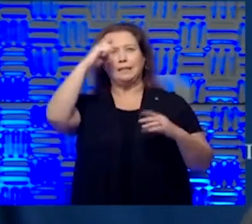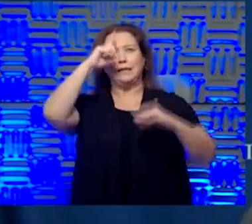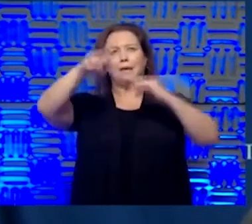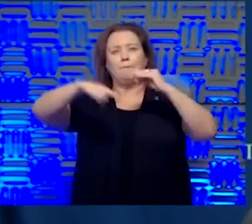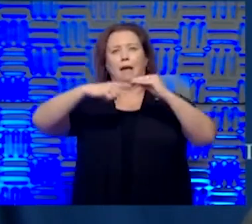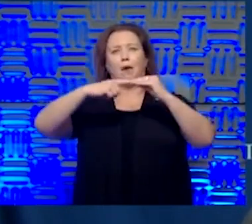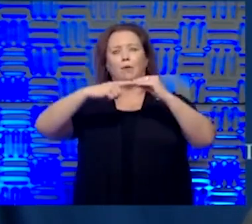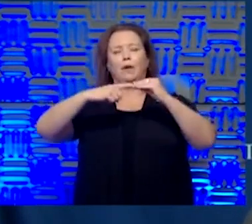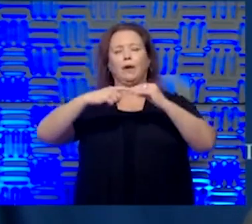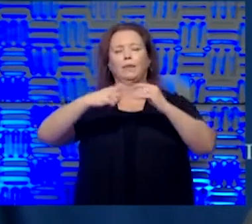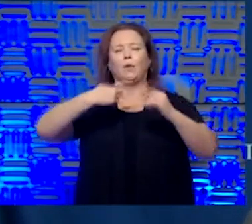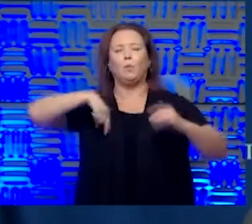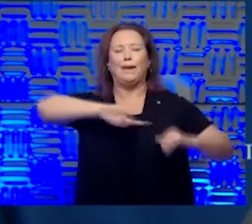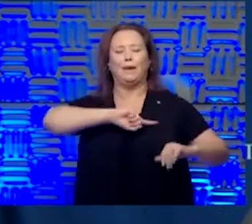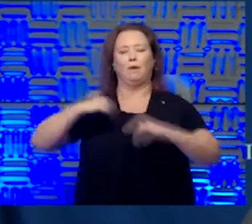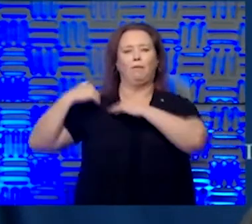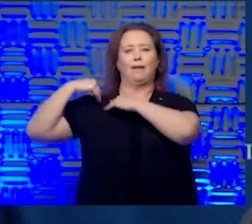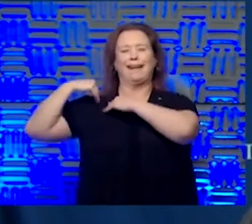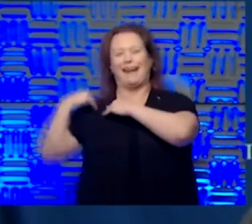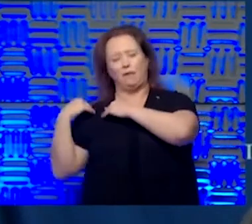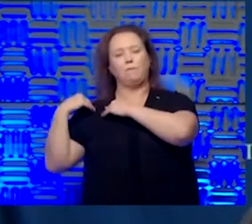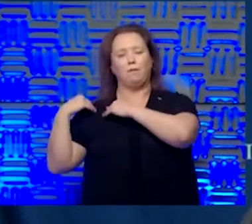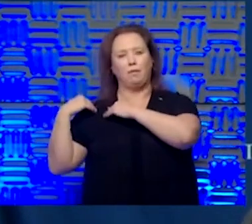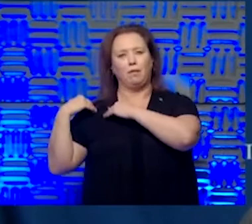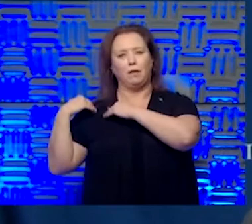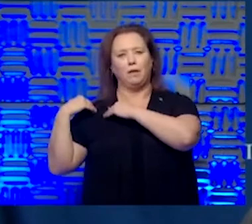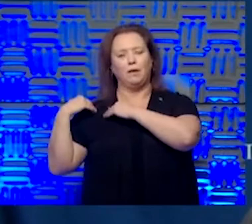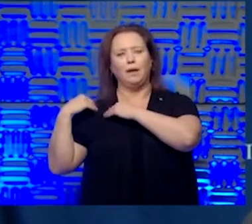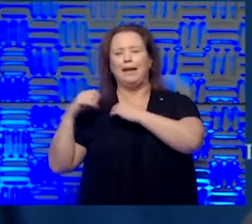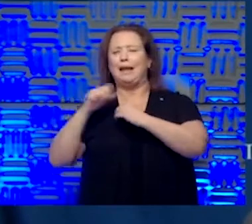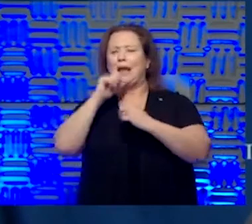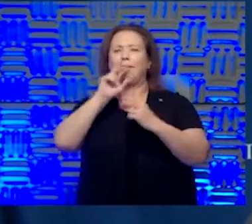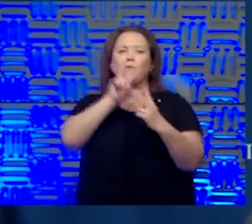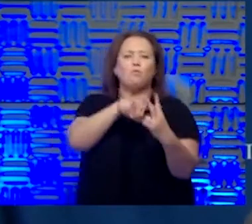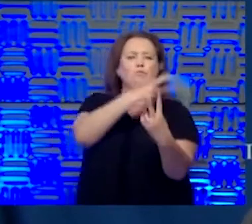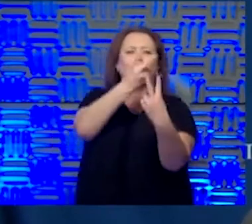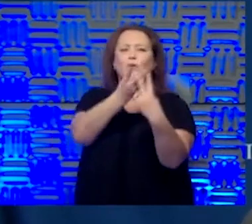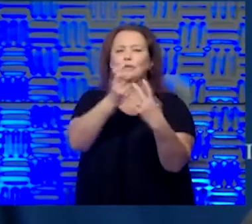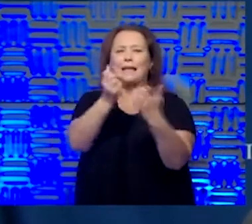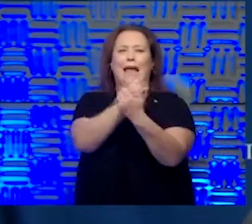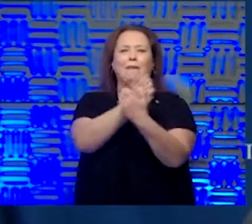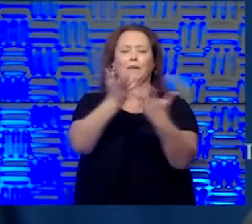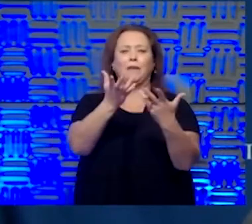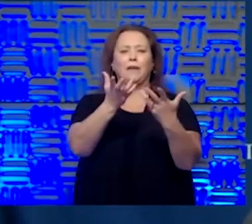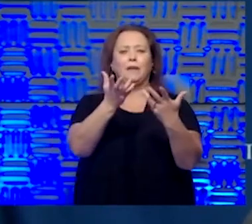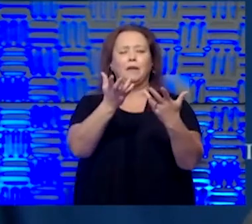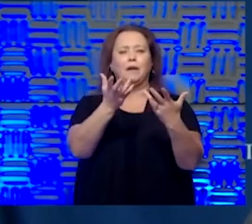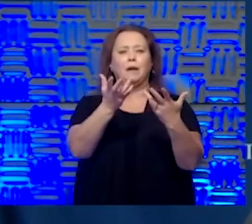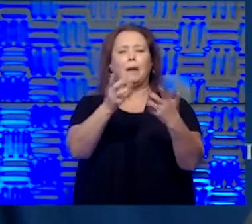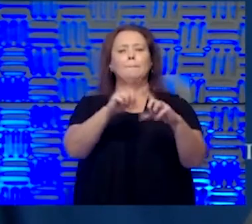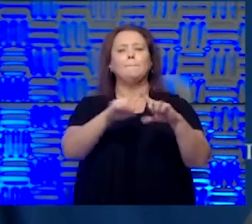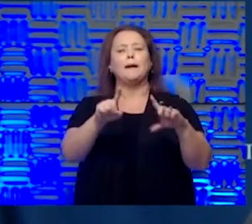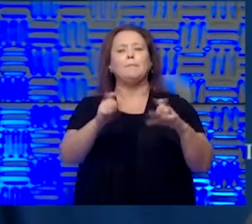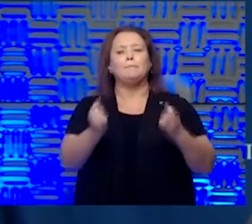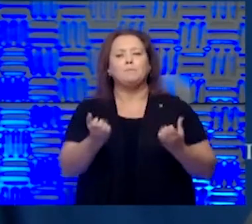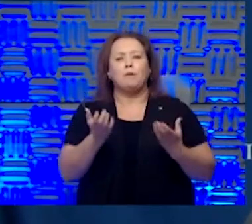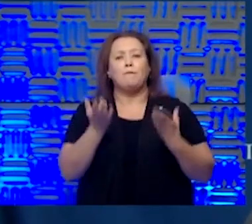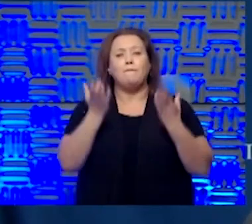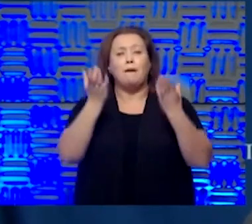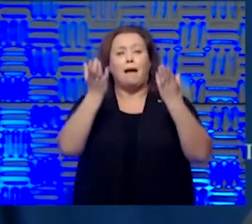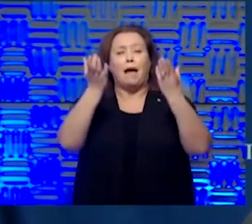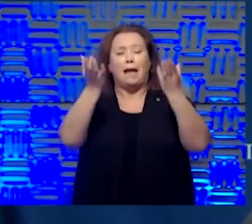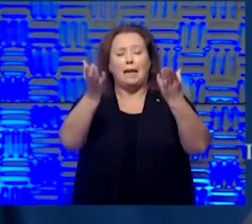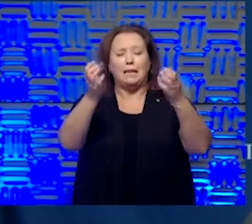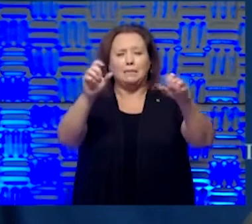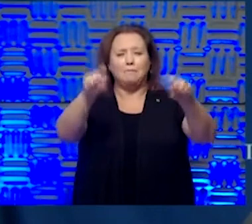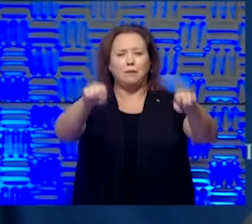ourselves as accountable for not necessarily reversing all those things directly, but by providing as much as we